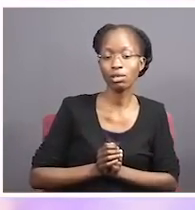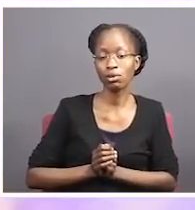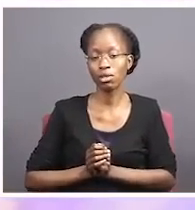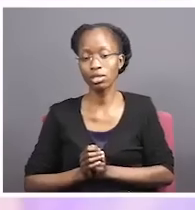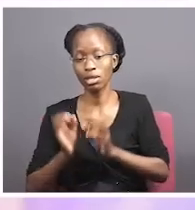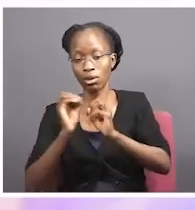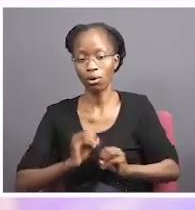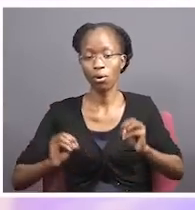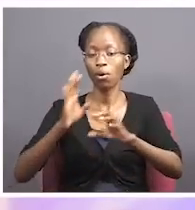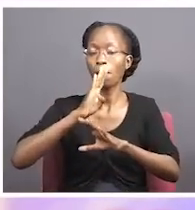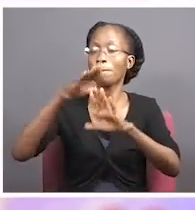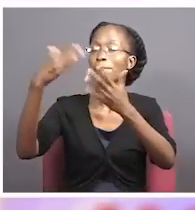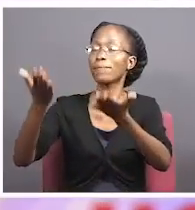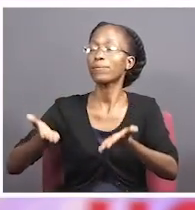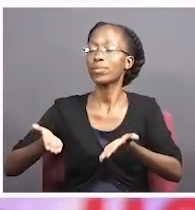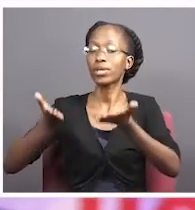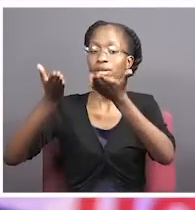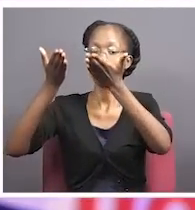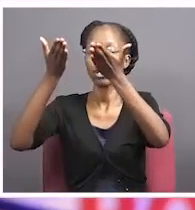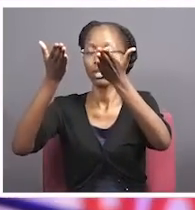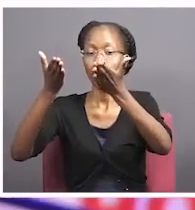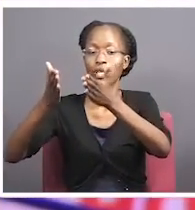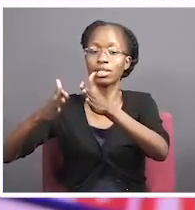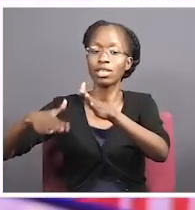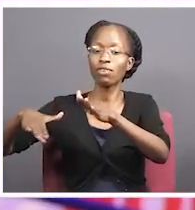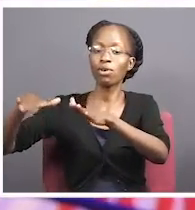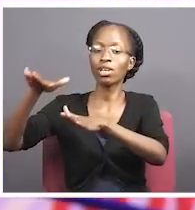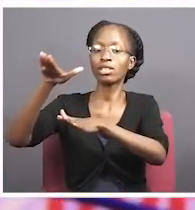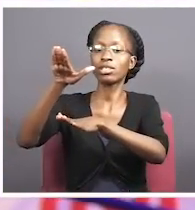worship you. Oh, be lifted. Oh, be